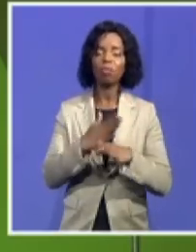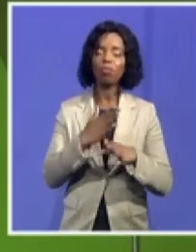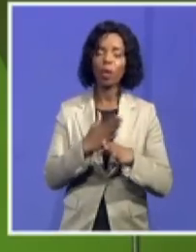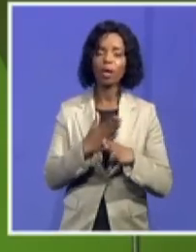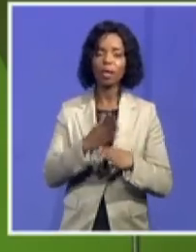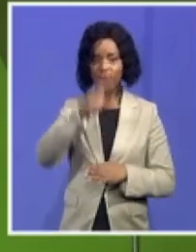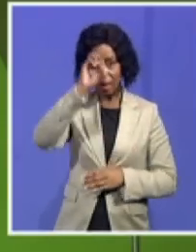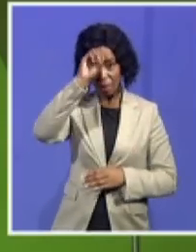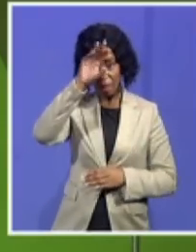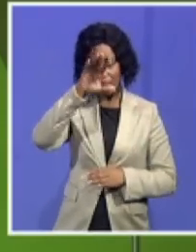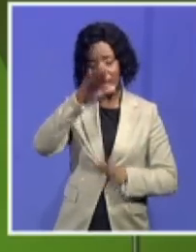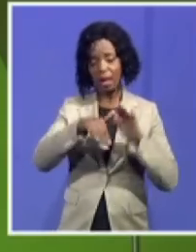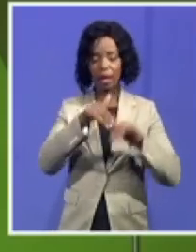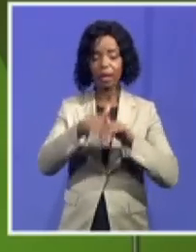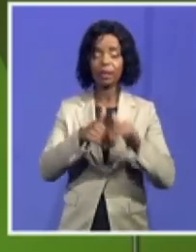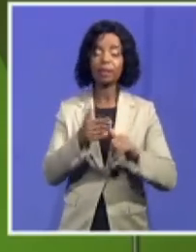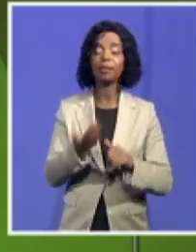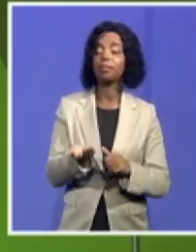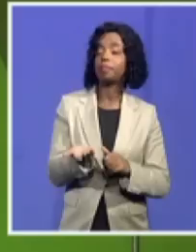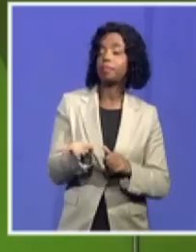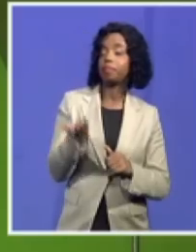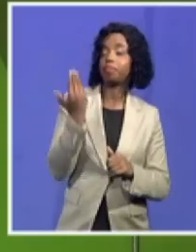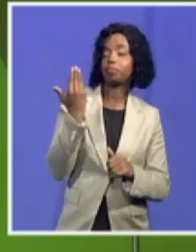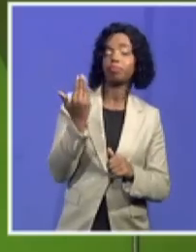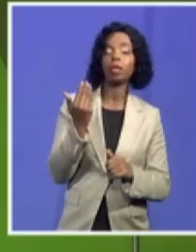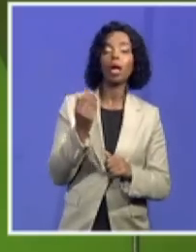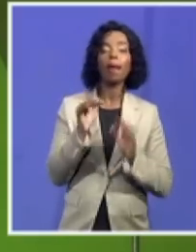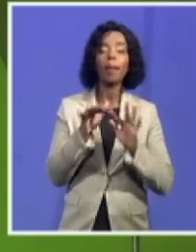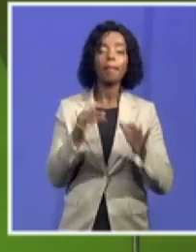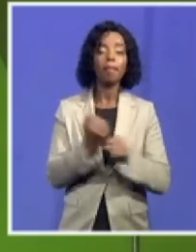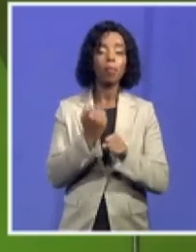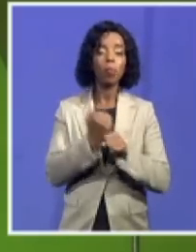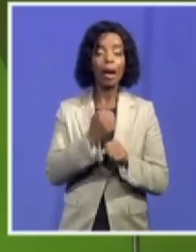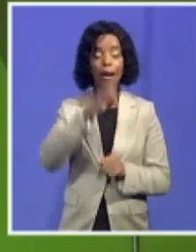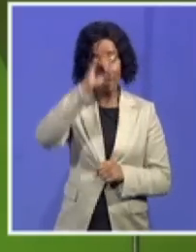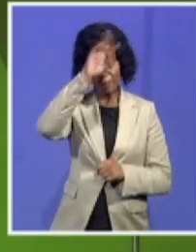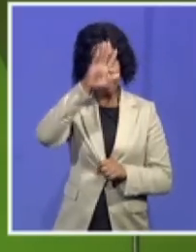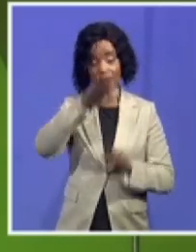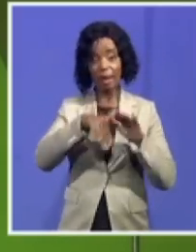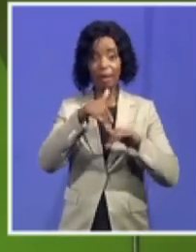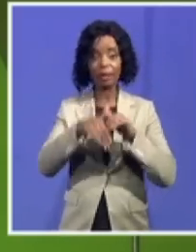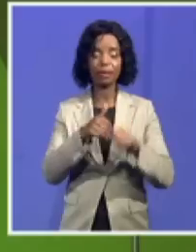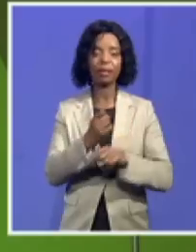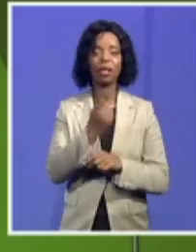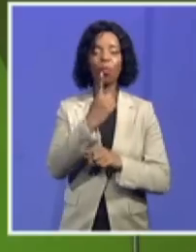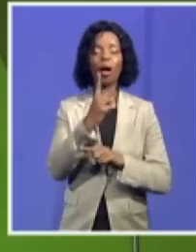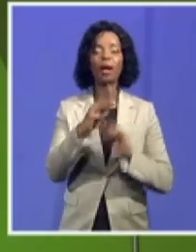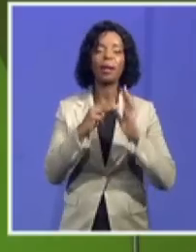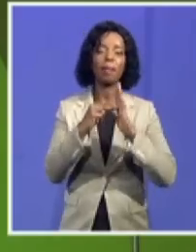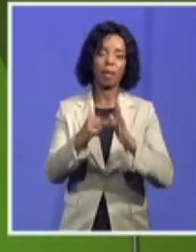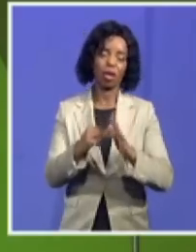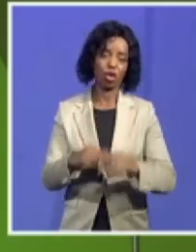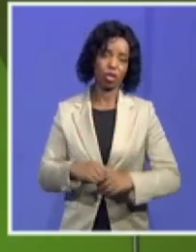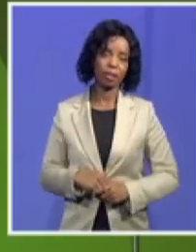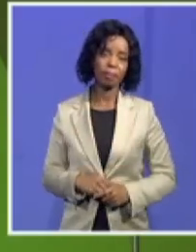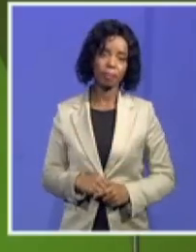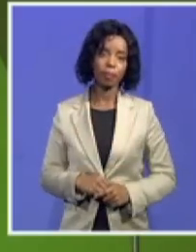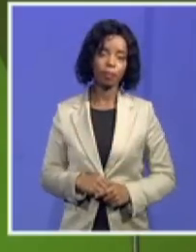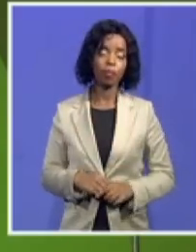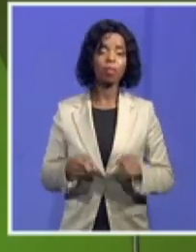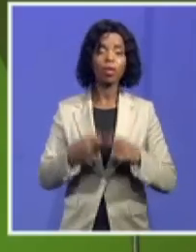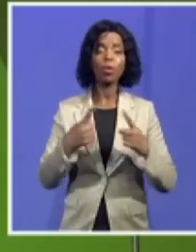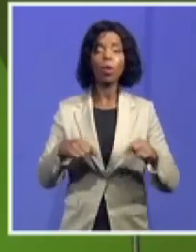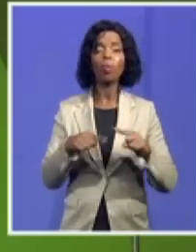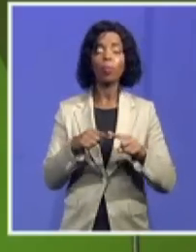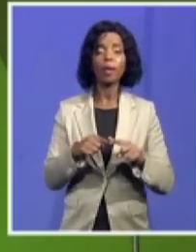more people than that, about 500,000 and more. And we expect mining's significance and contribution to